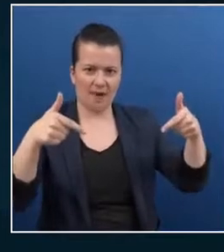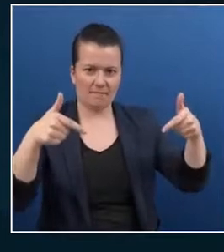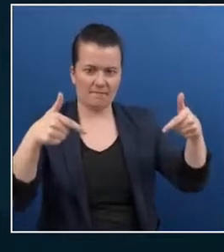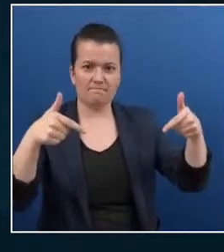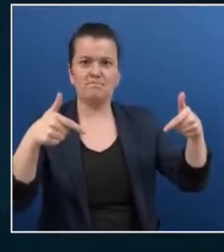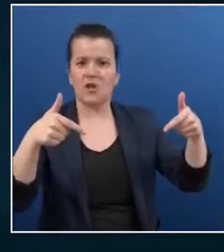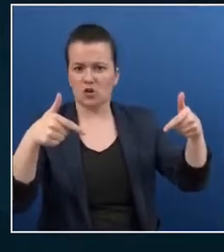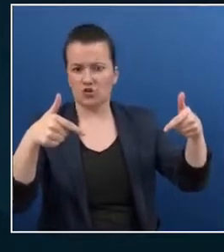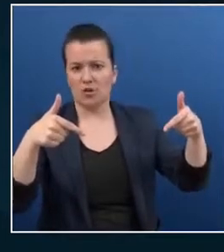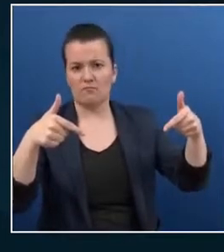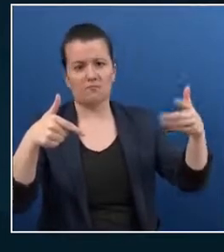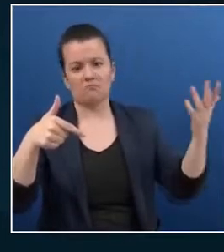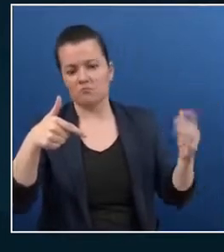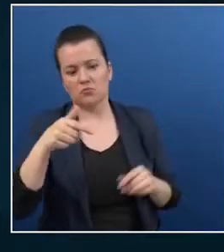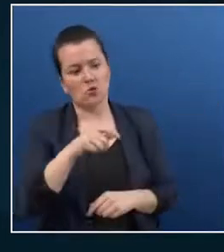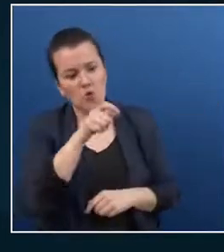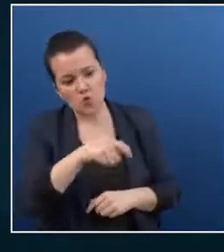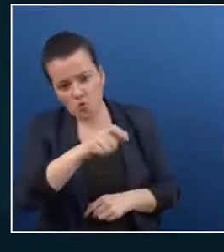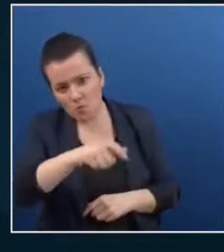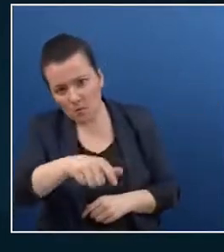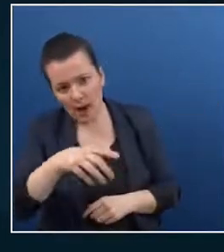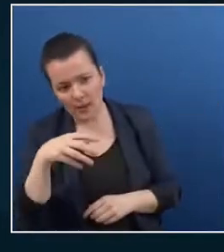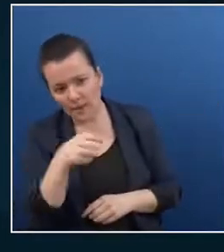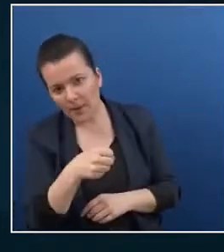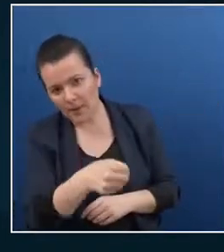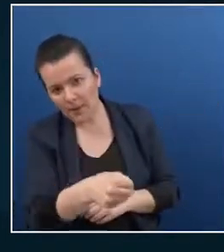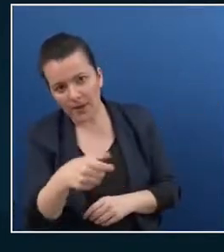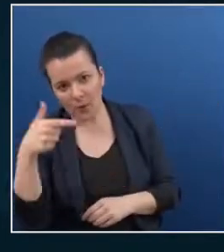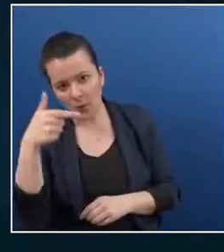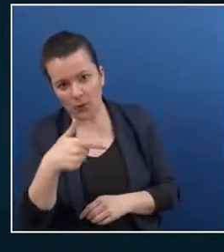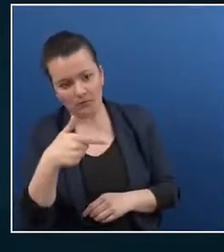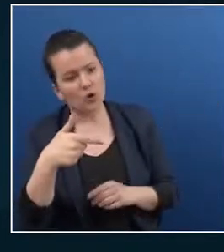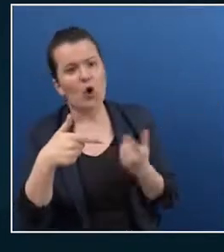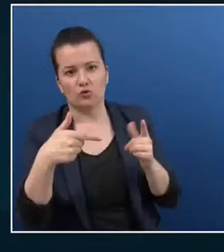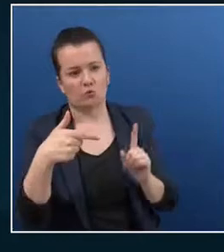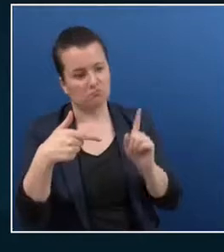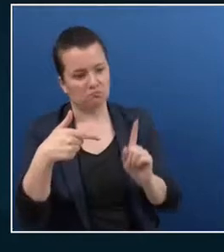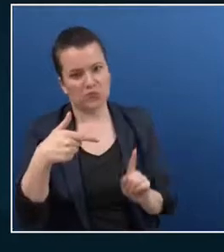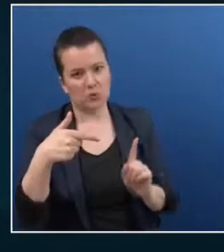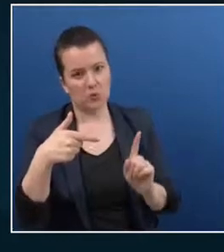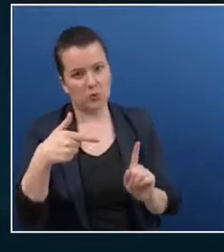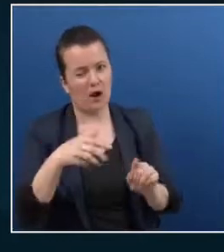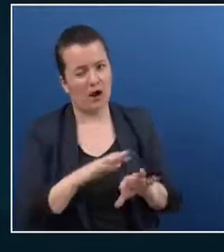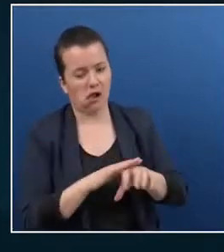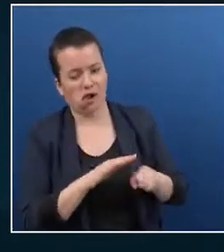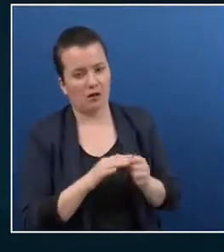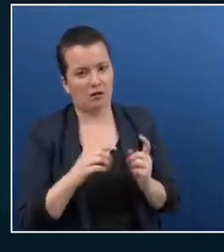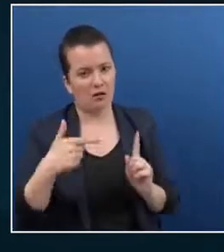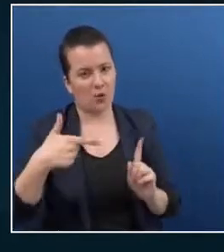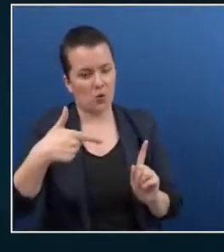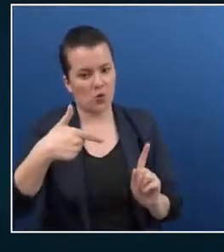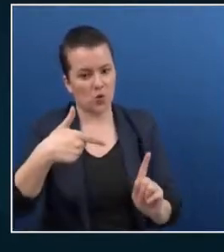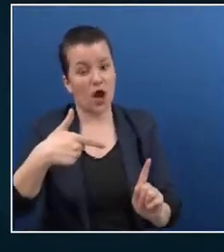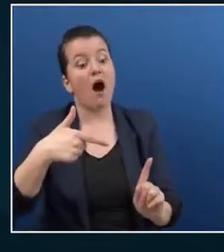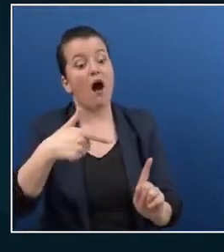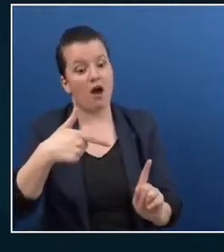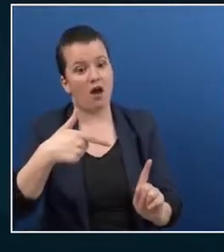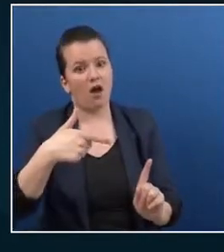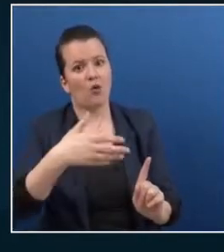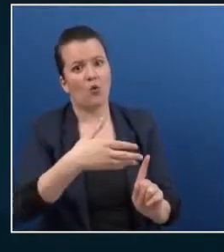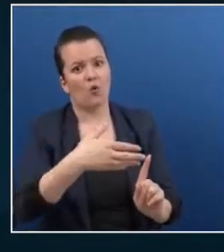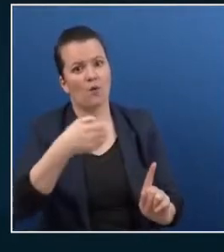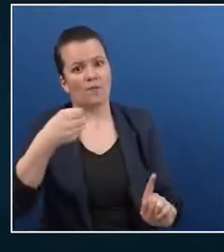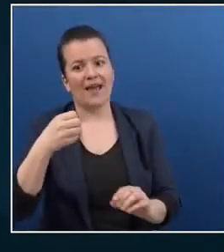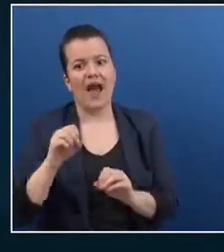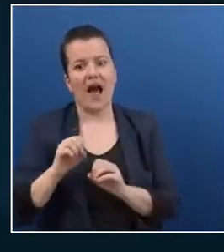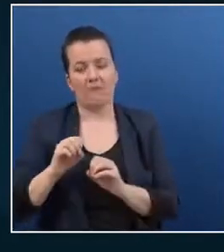of a human. The poacher is walking, doing an action. The camera picks it up, it sends an alert, and you have a system that knows what